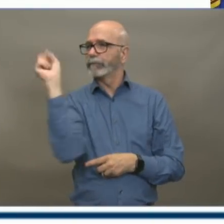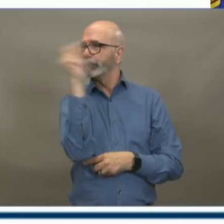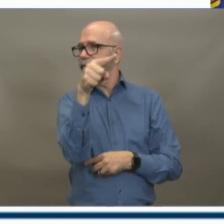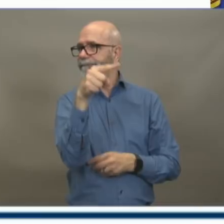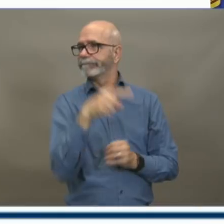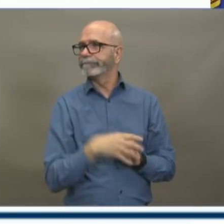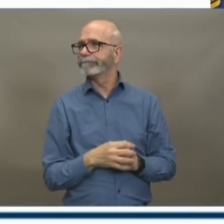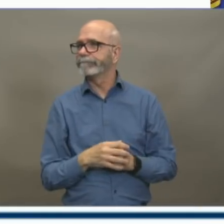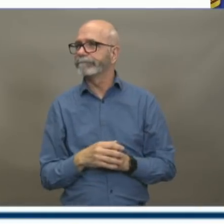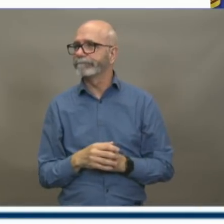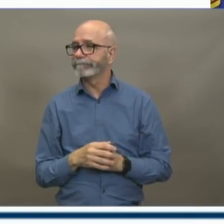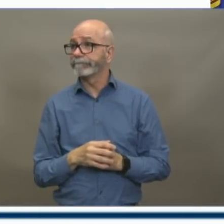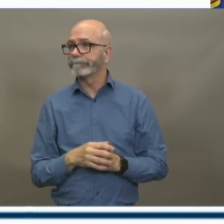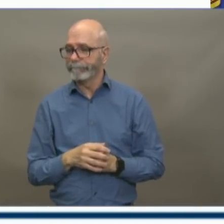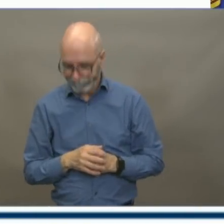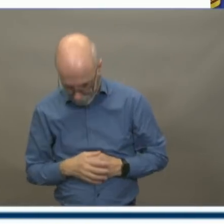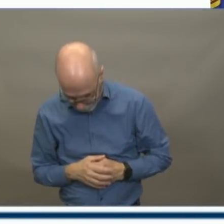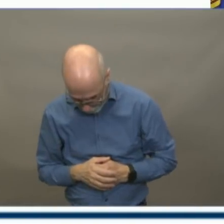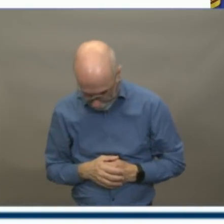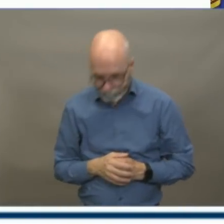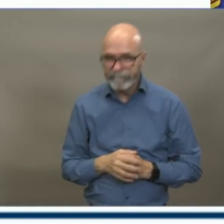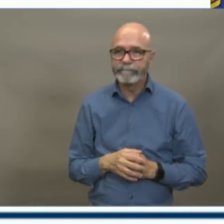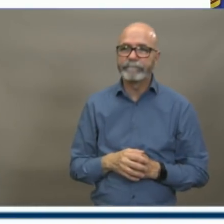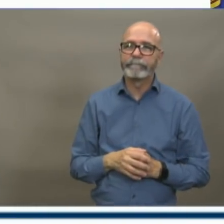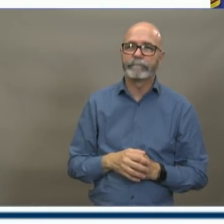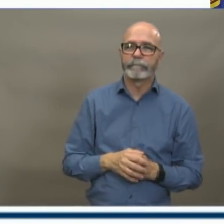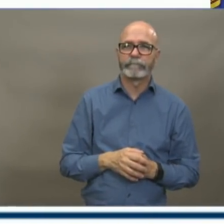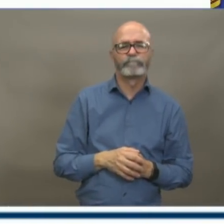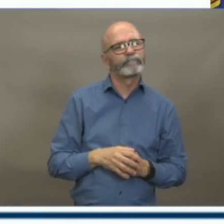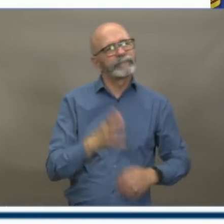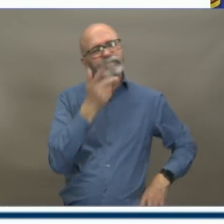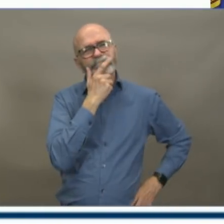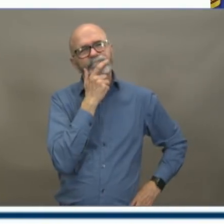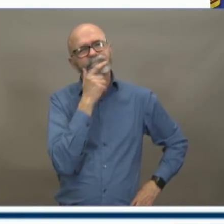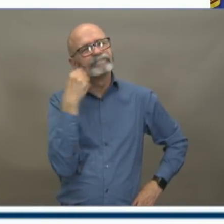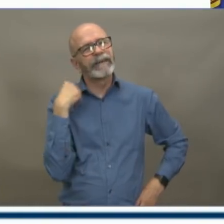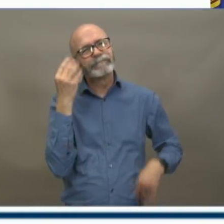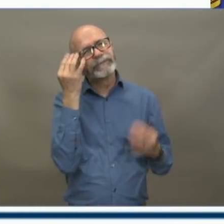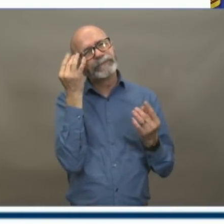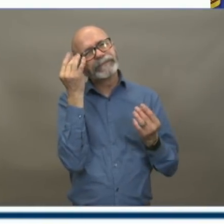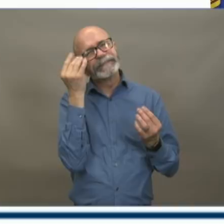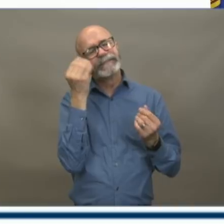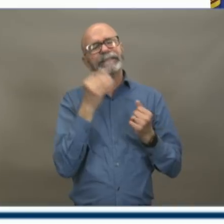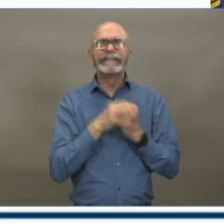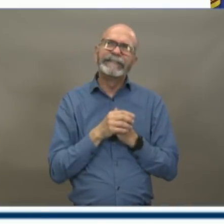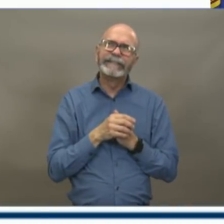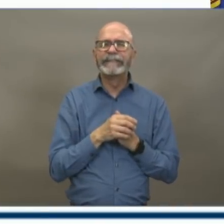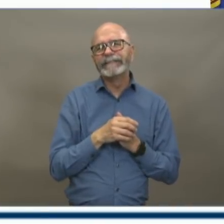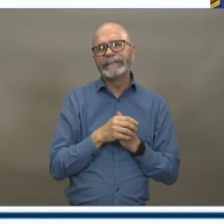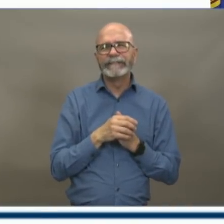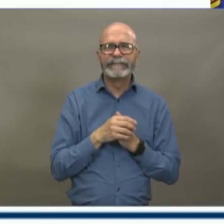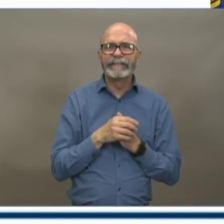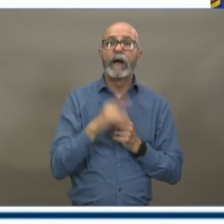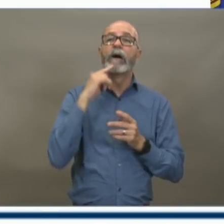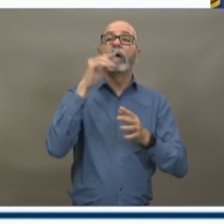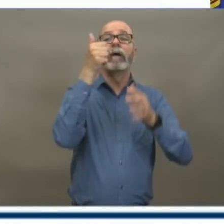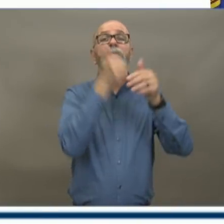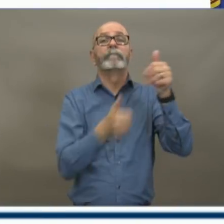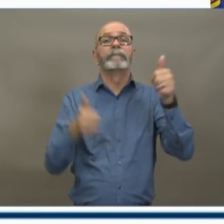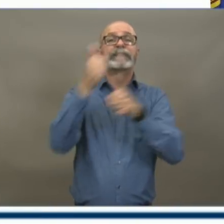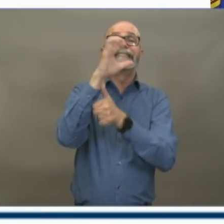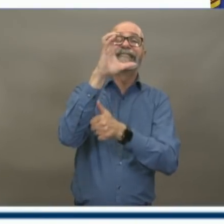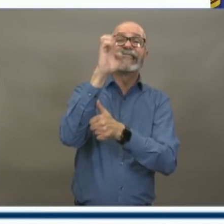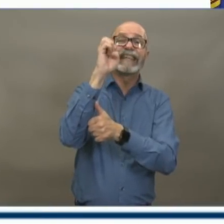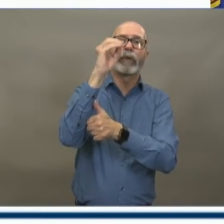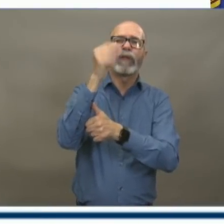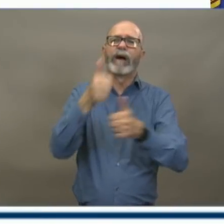Thanks. I was just wondering, this week we heard accusations against the former CEO of the company that owns Casino Nova Scotia of